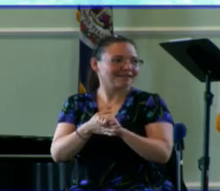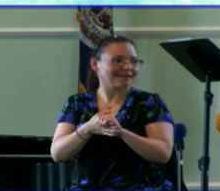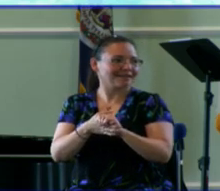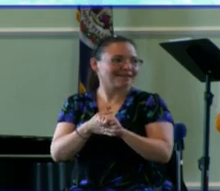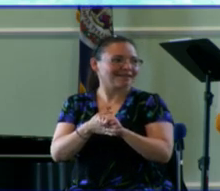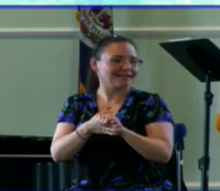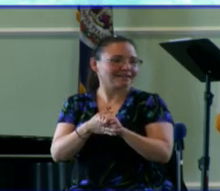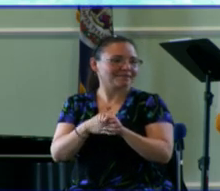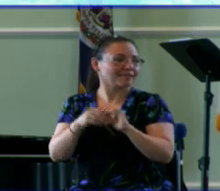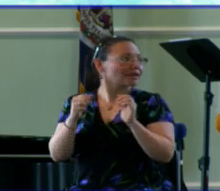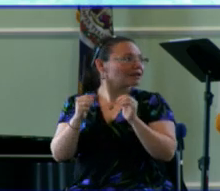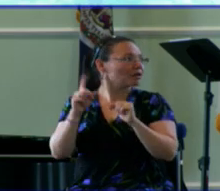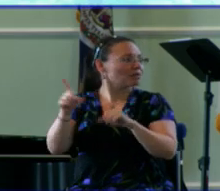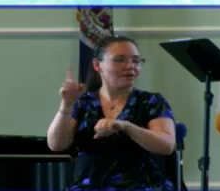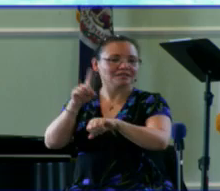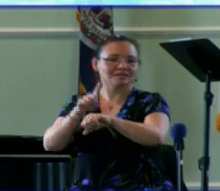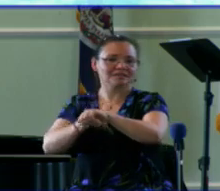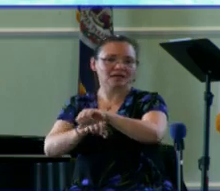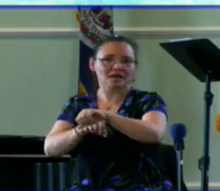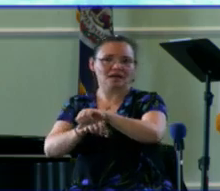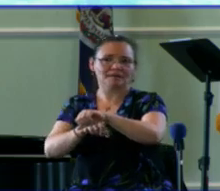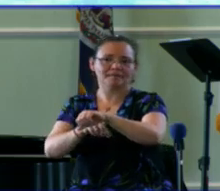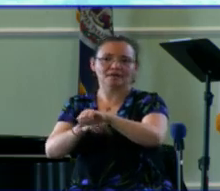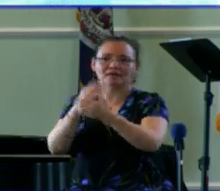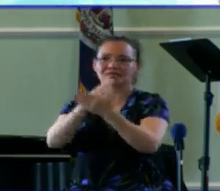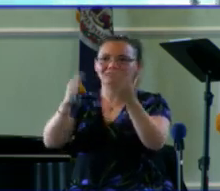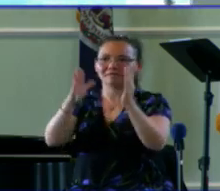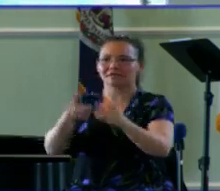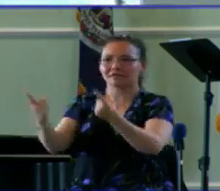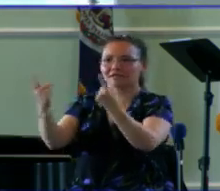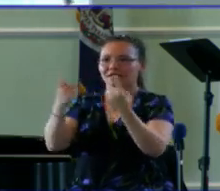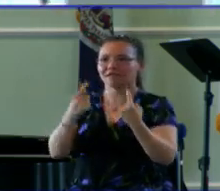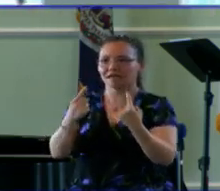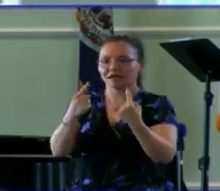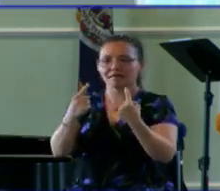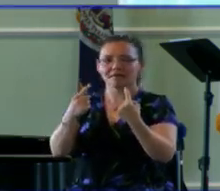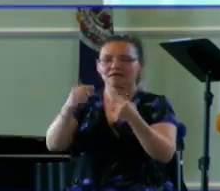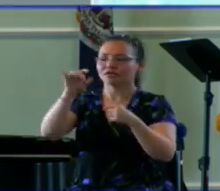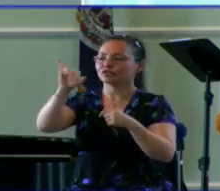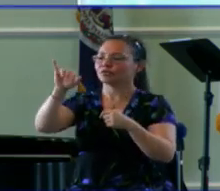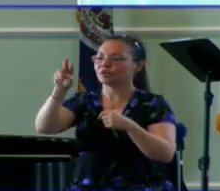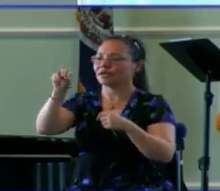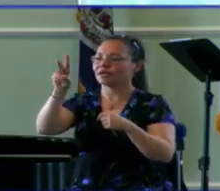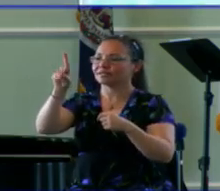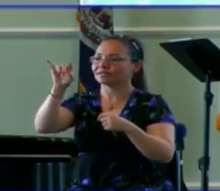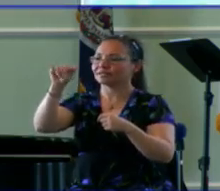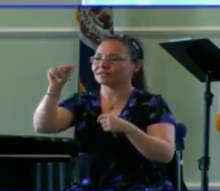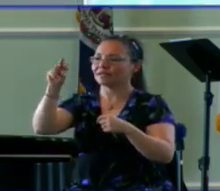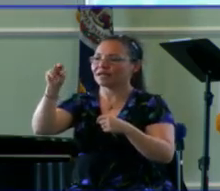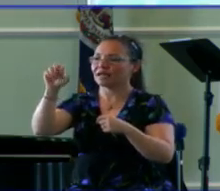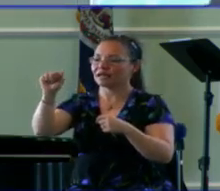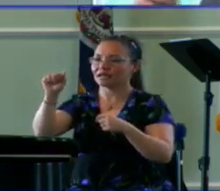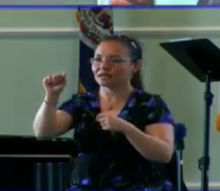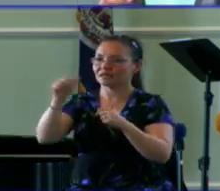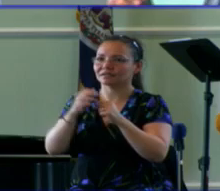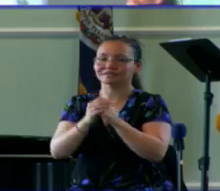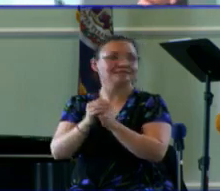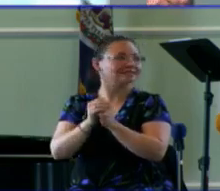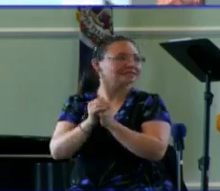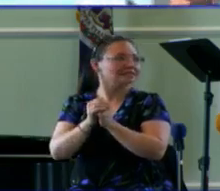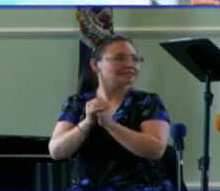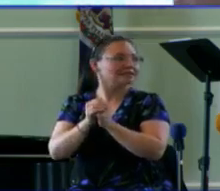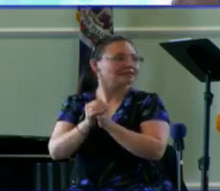I came to a church one time in Indiana, in a little town called Wolf Lake, Indiana, only one traffic light. And we were